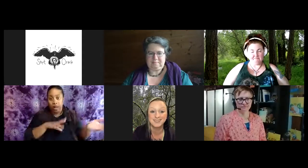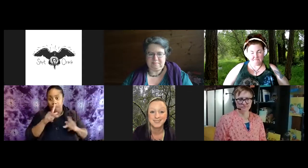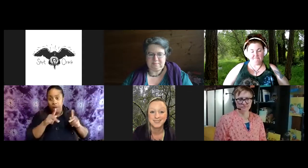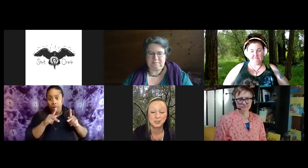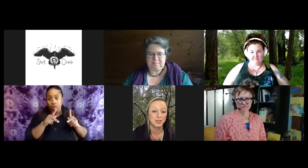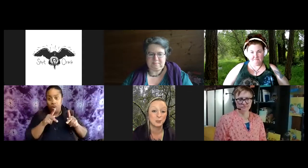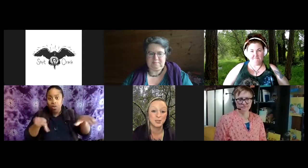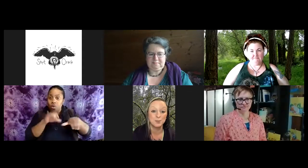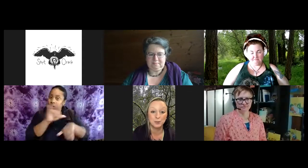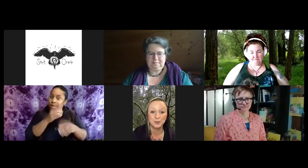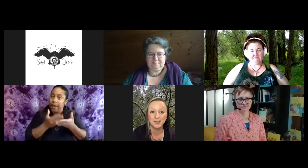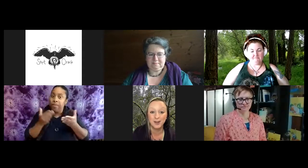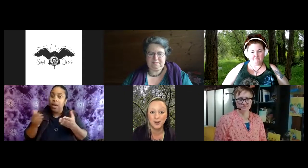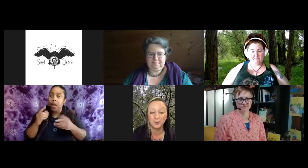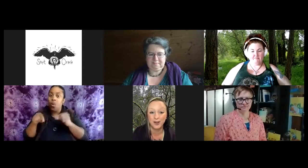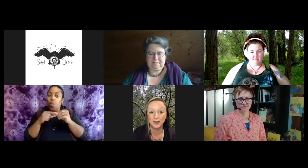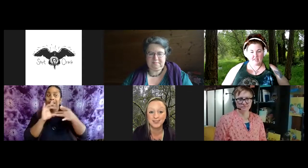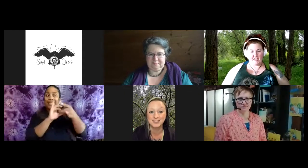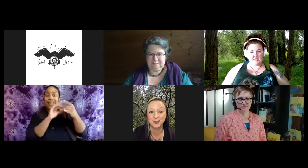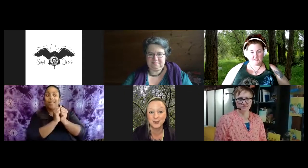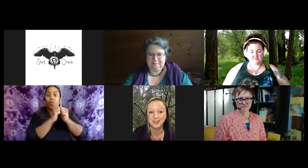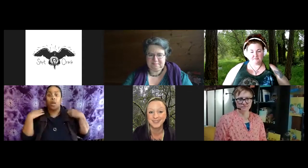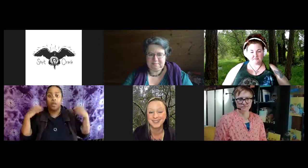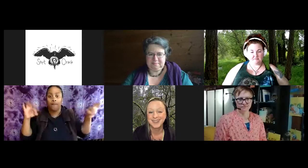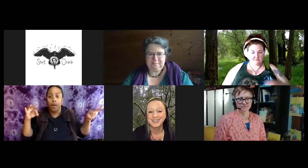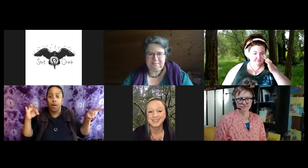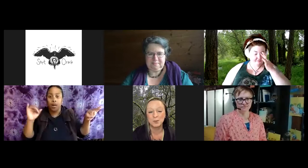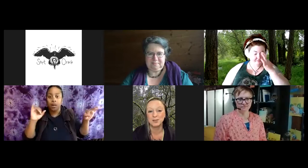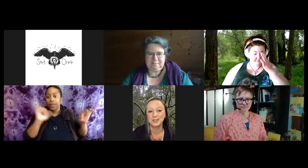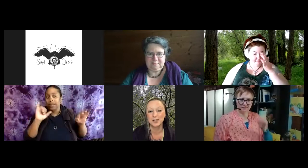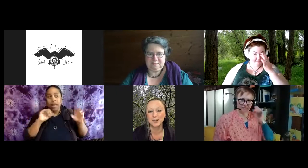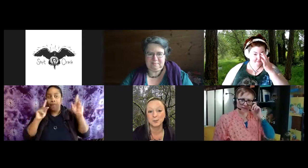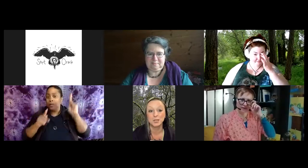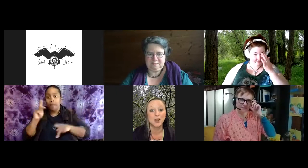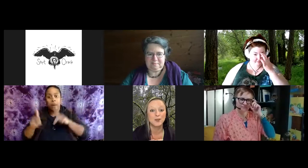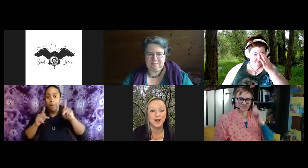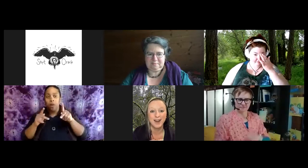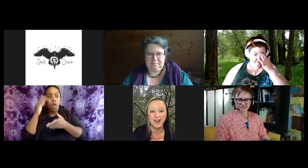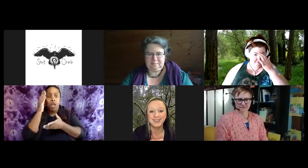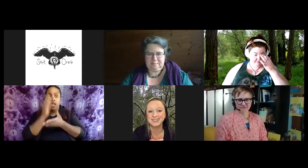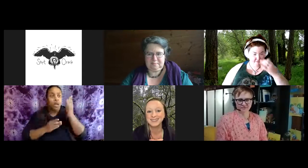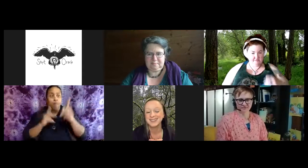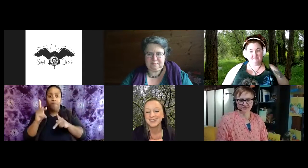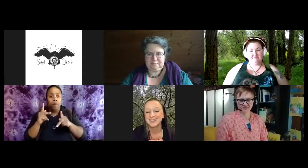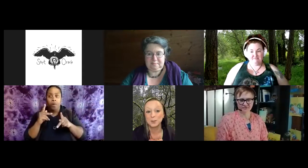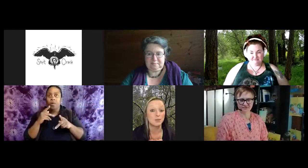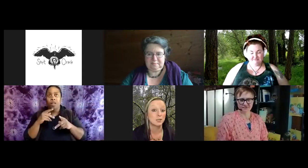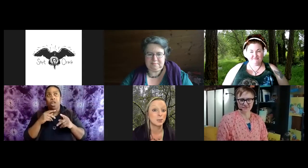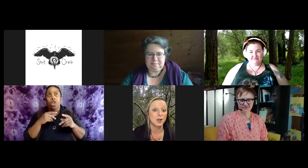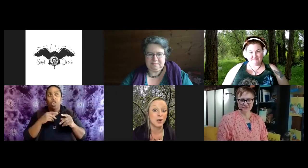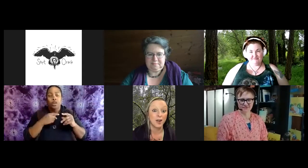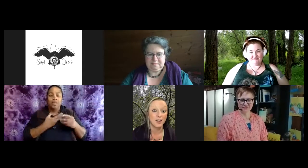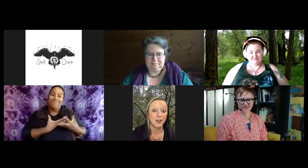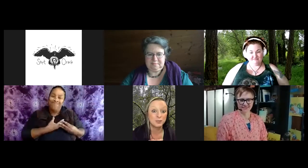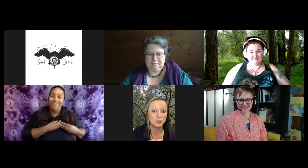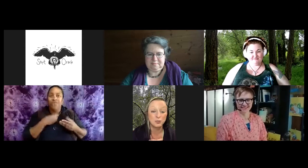fairies. Just like people, we all walk this earth, and some of us are pure of heart, and some of us are pure